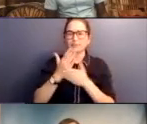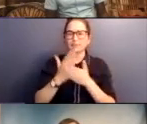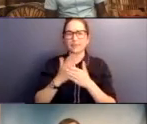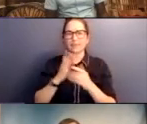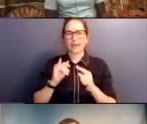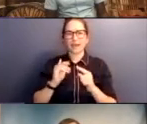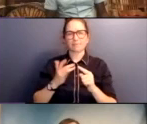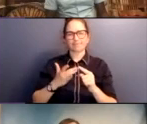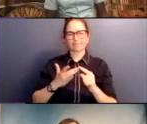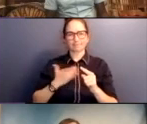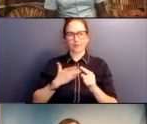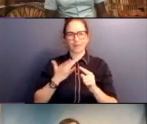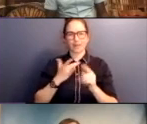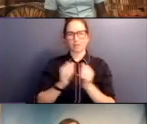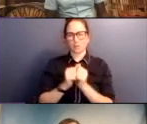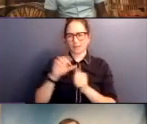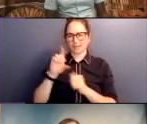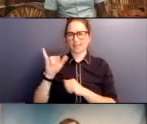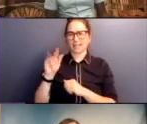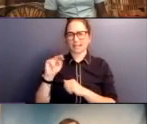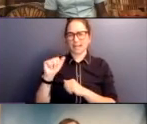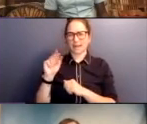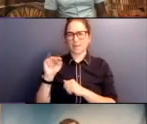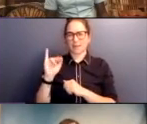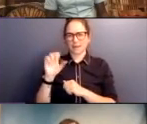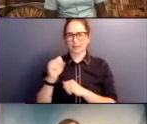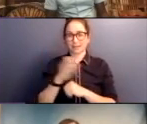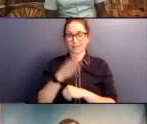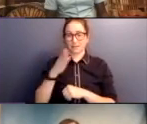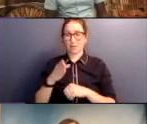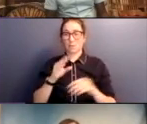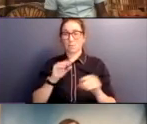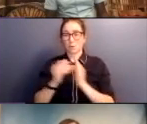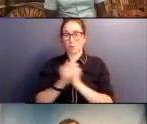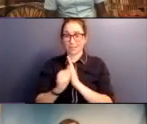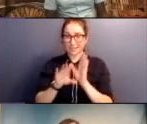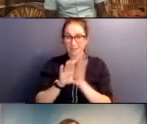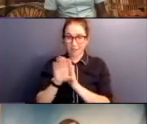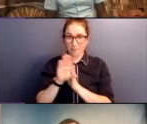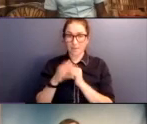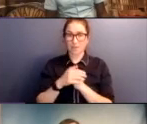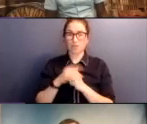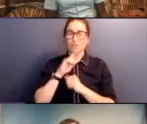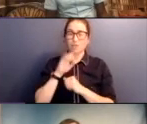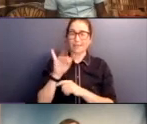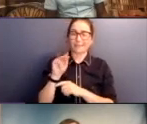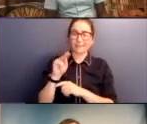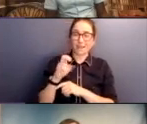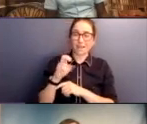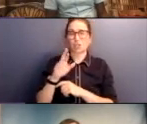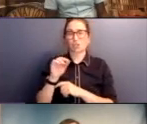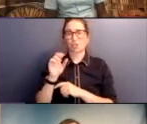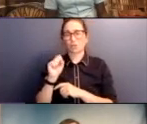feelings using dynamics. Motor skill developments, fine gross motor skills,